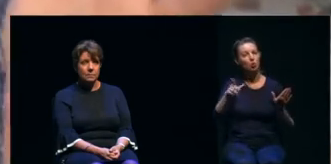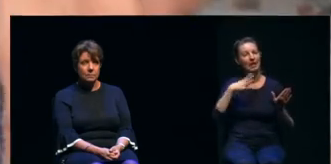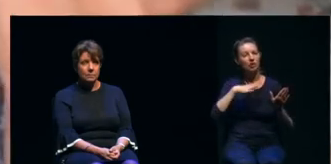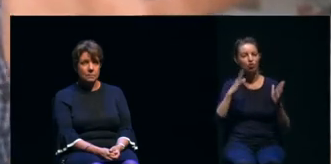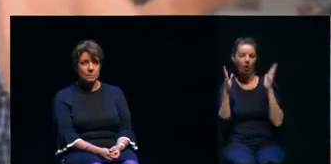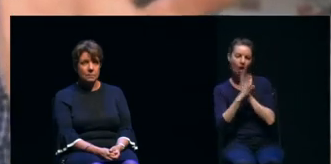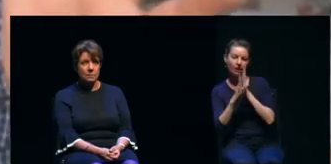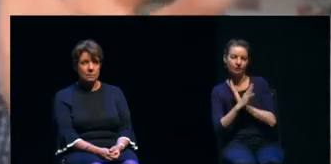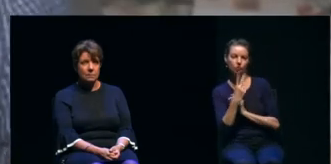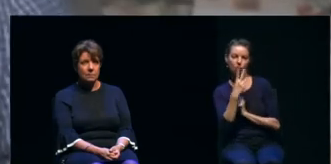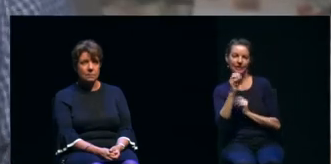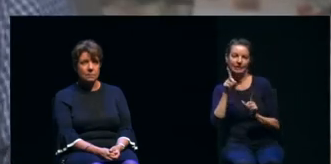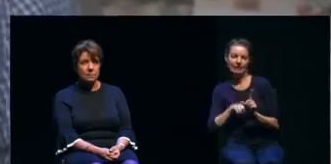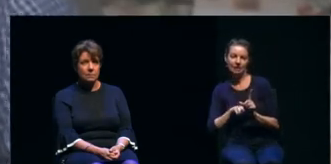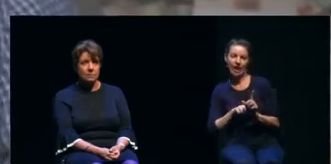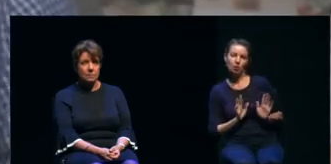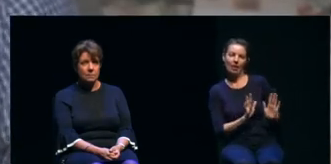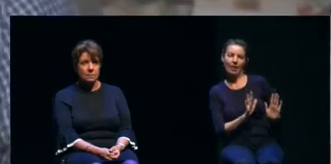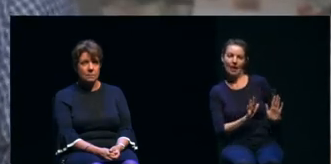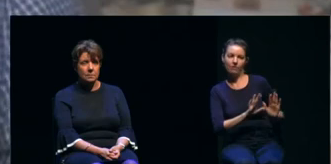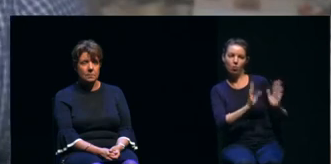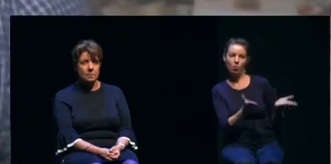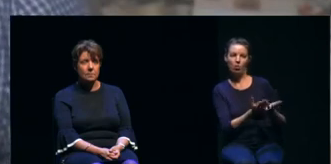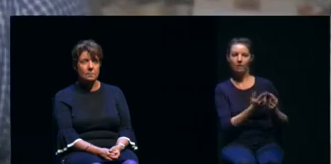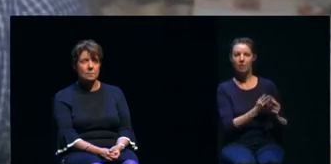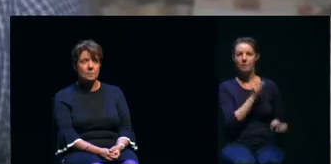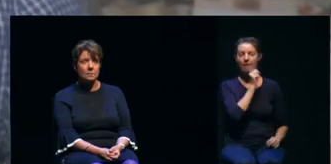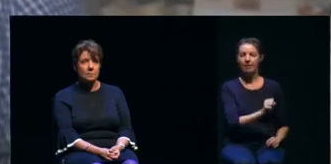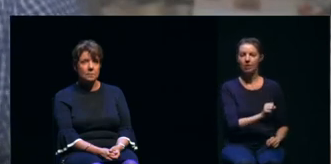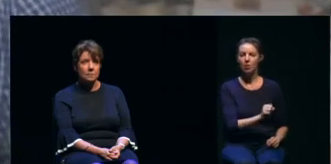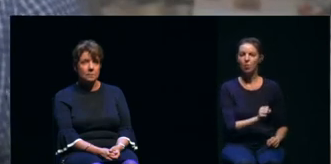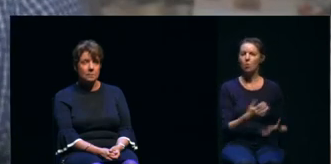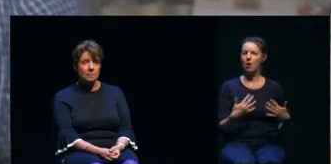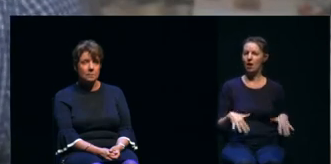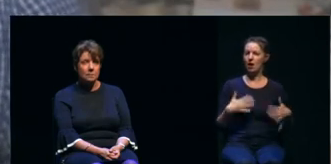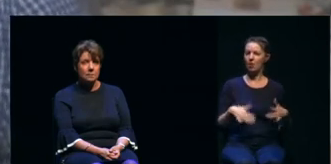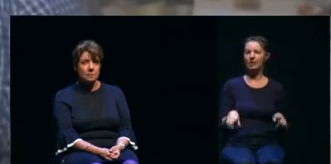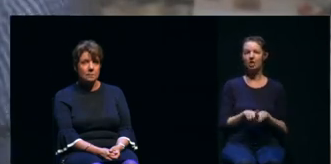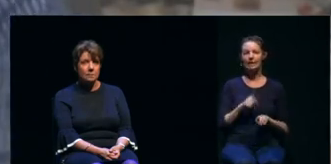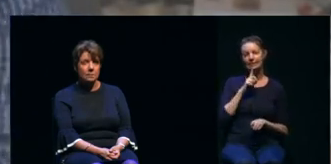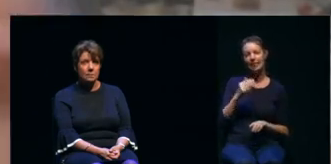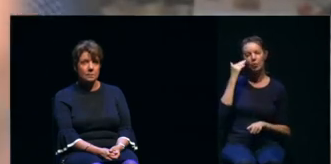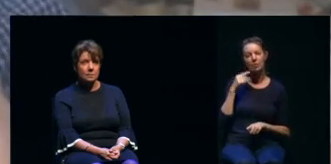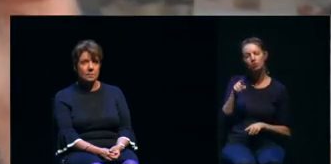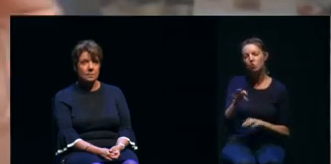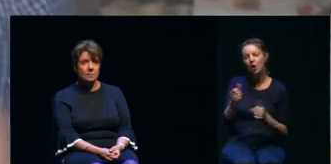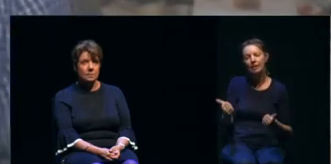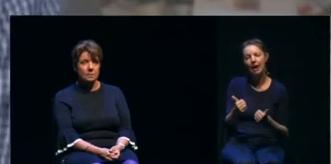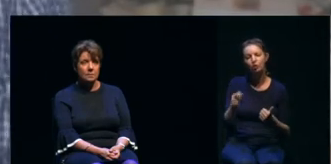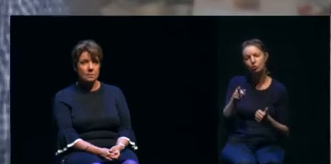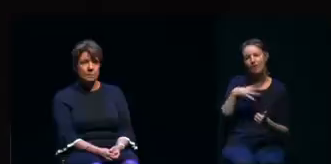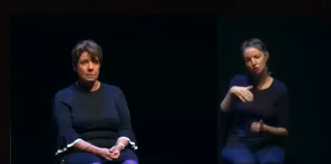and you will leave the arena just for men. It feels like a way of saying to women, you're not enough and you need to go away and it needs to